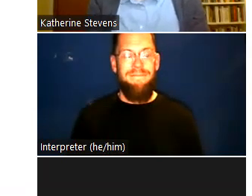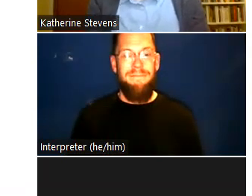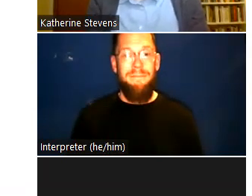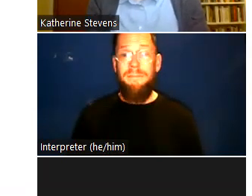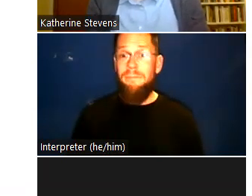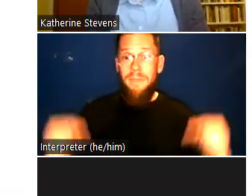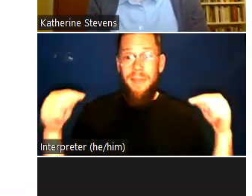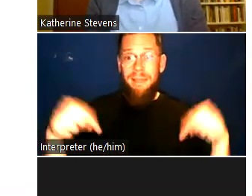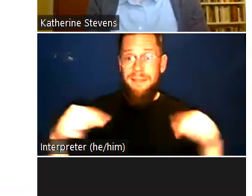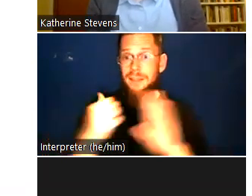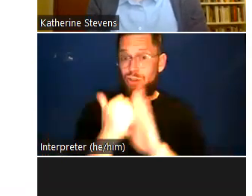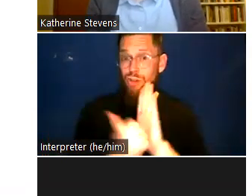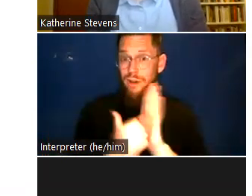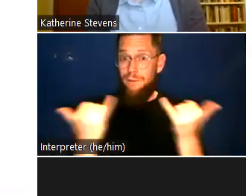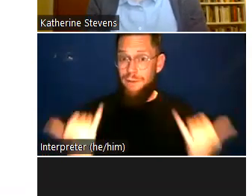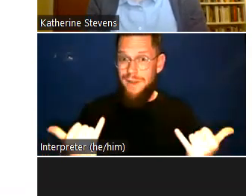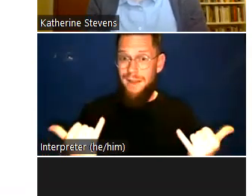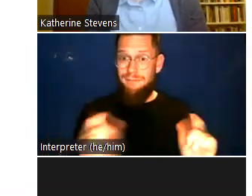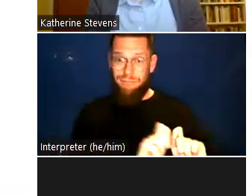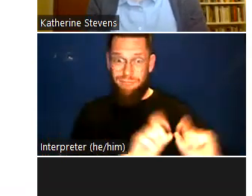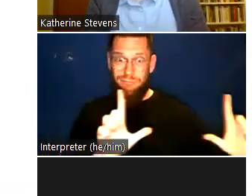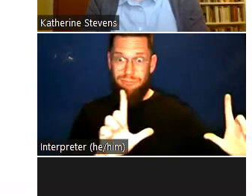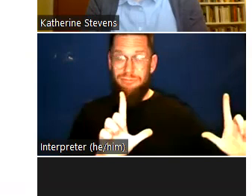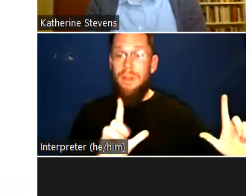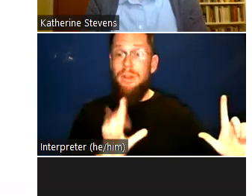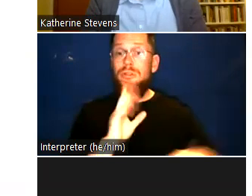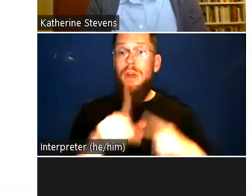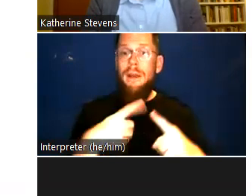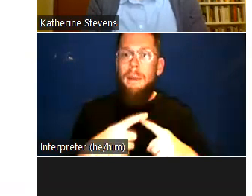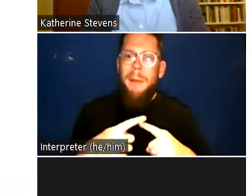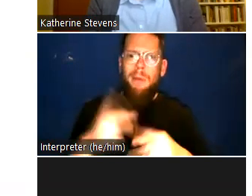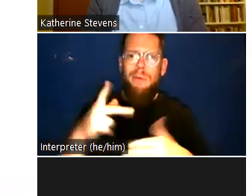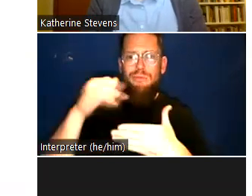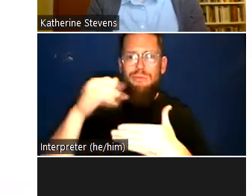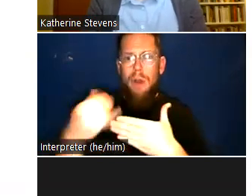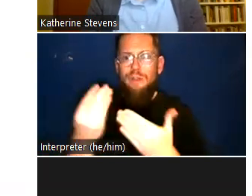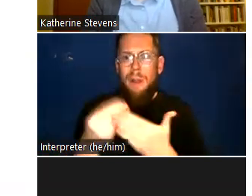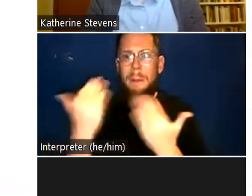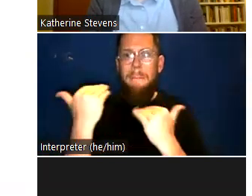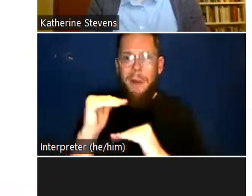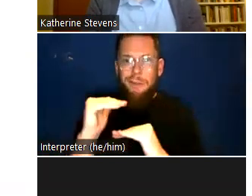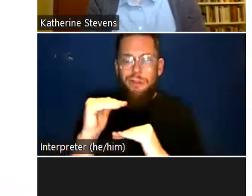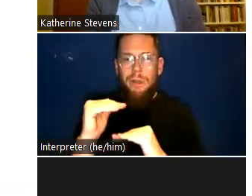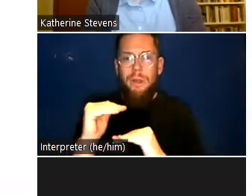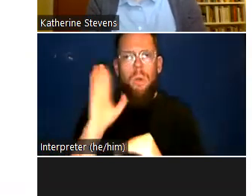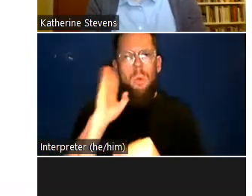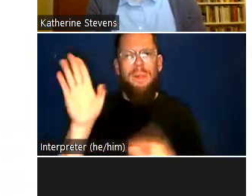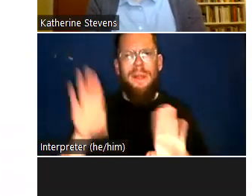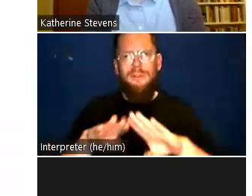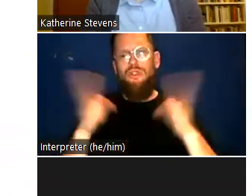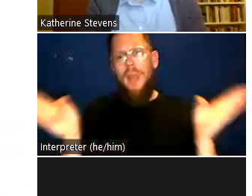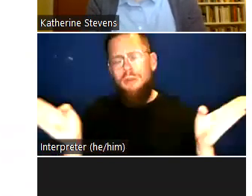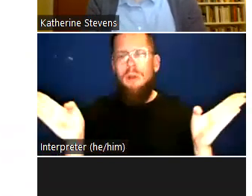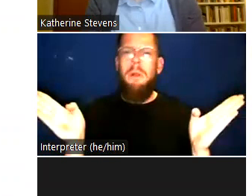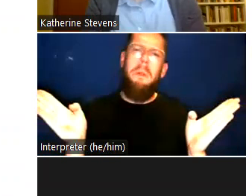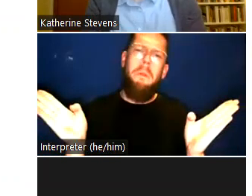This is our agenda for today. As we talk about project budgets, I'm going to give a quick overview and orientation of the